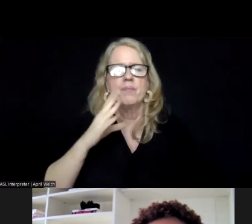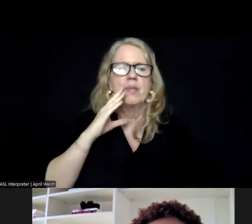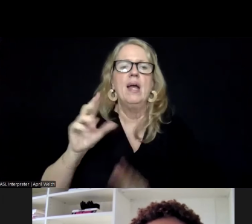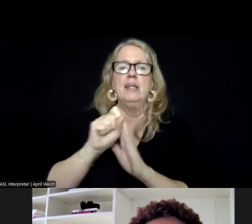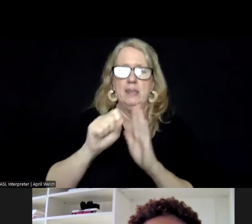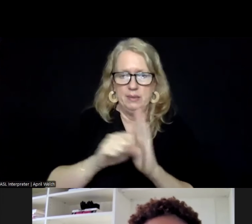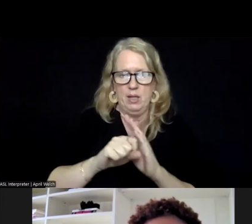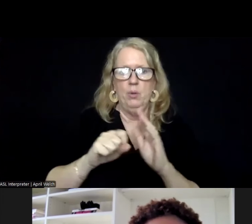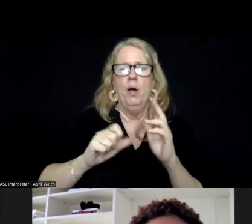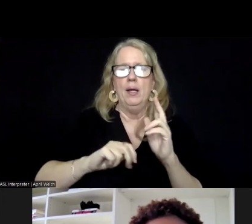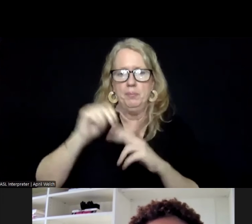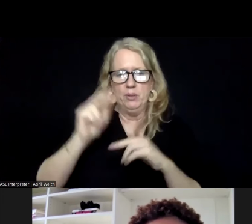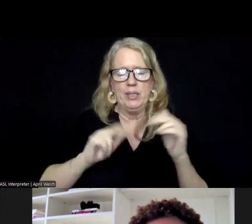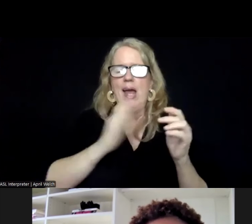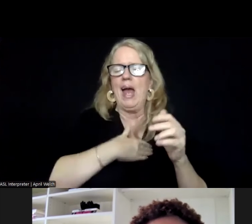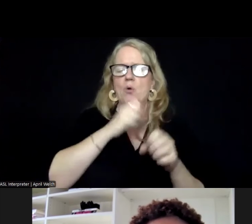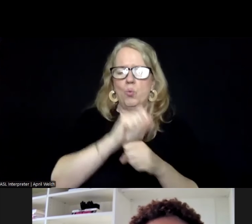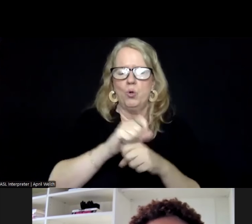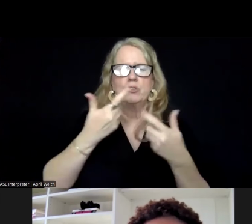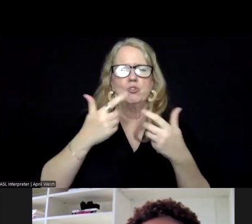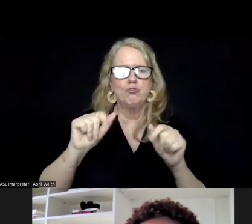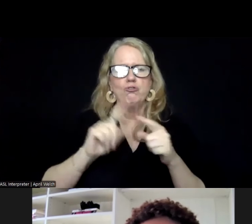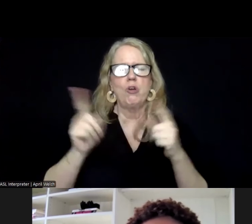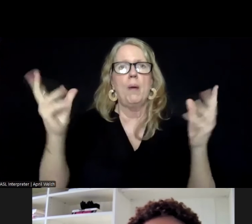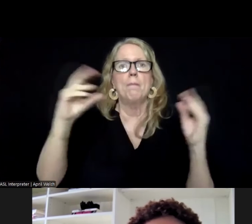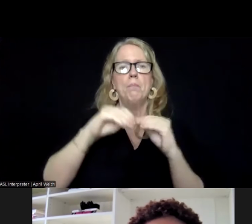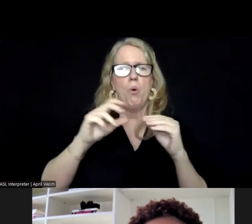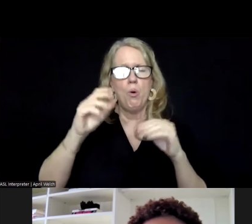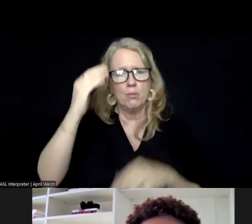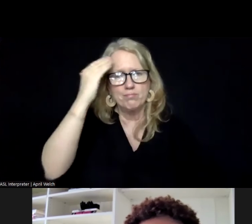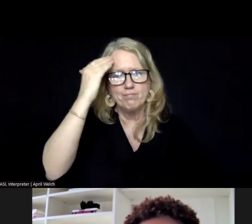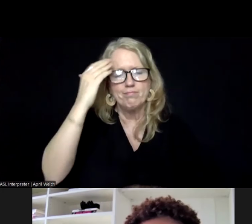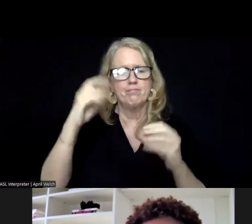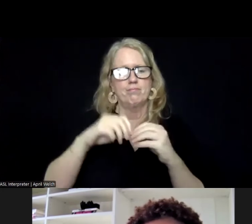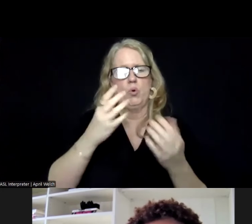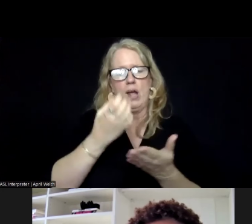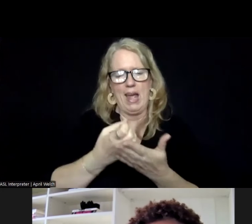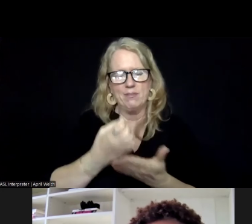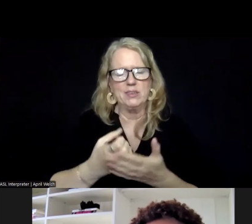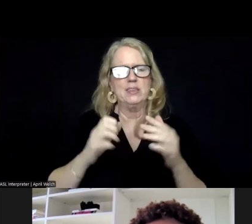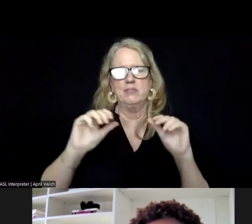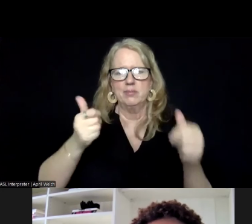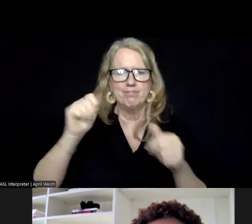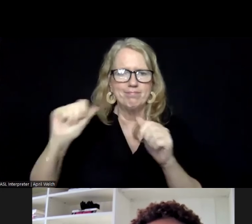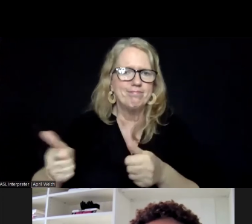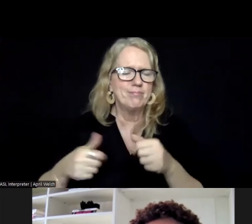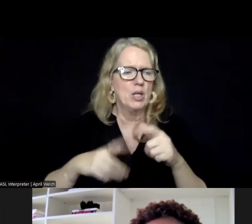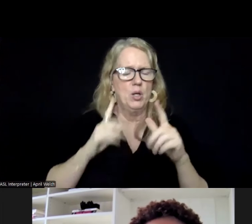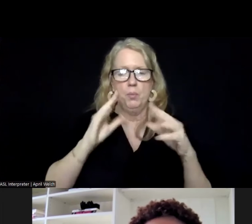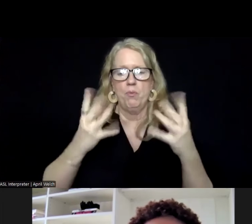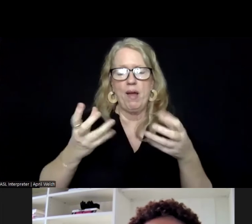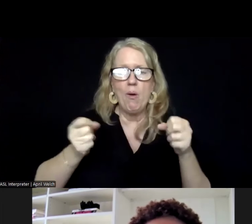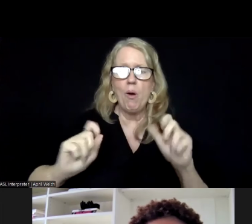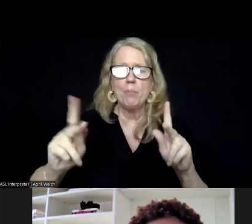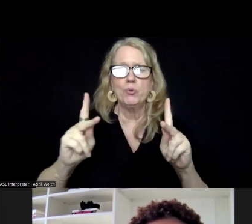is an example of the work we do to lift up an awareness of emerging and evidence-based practices, to provide an opportunity